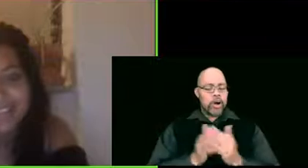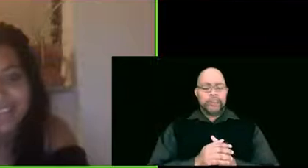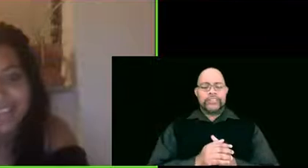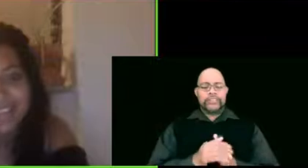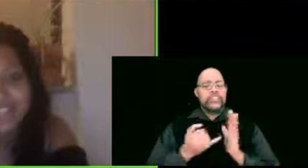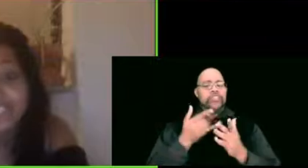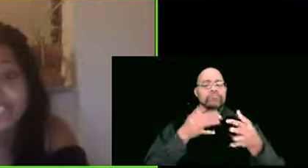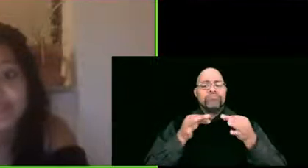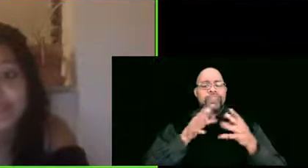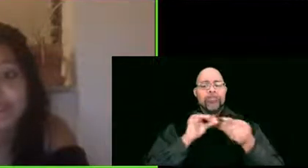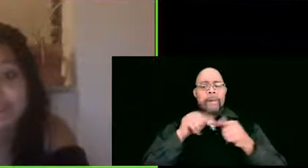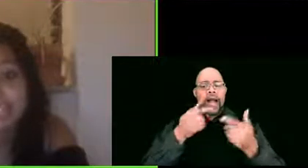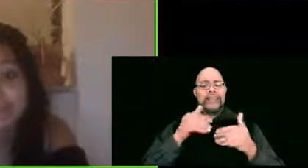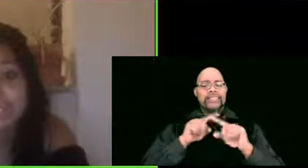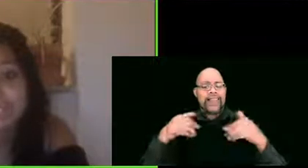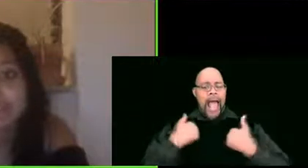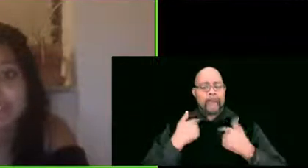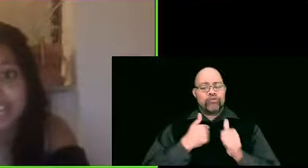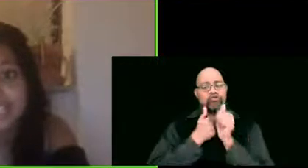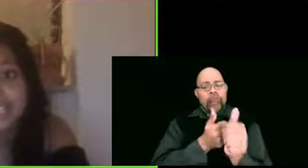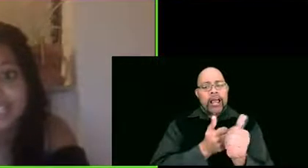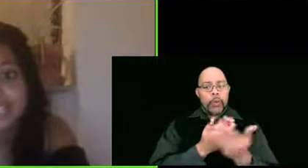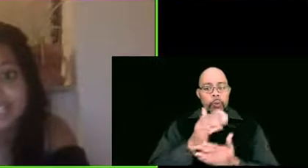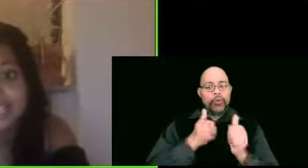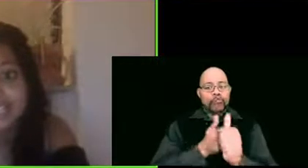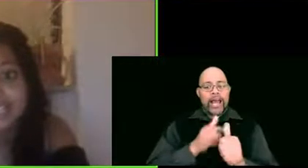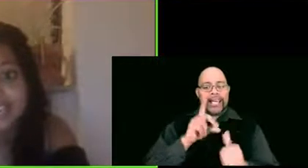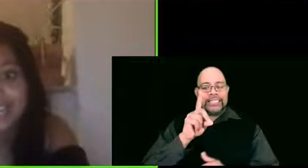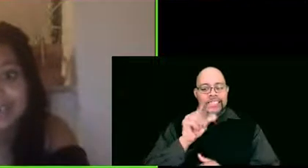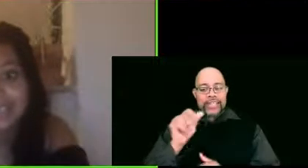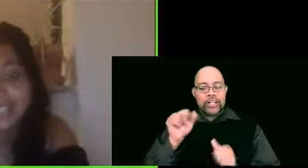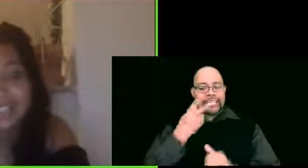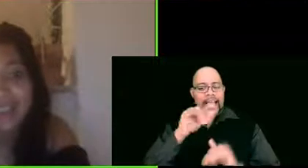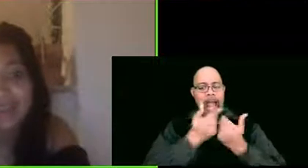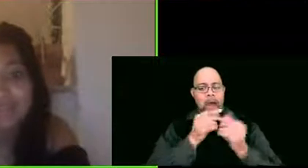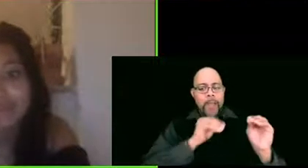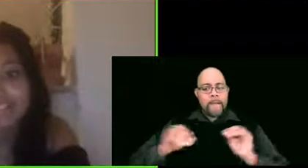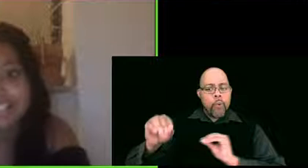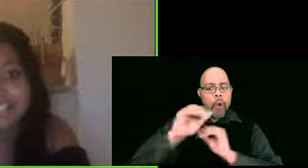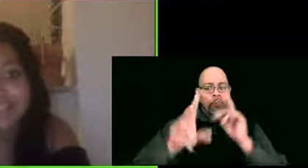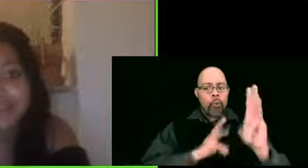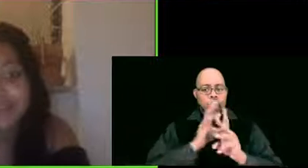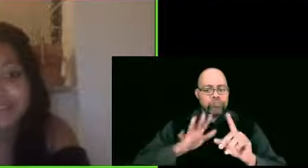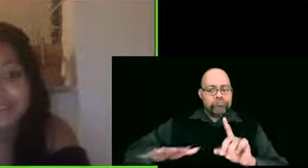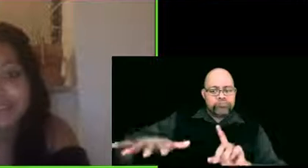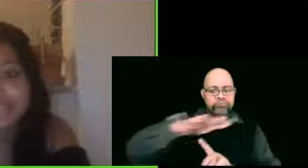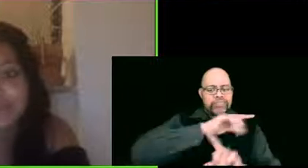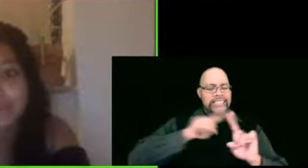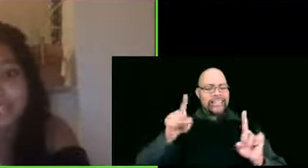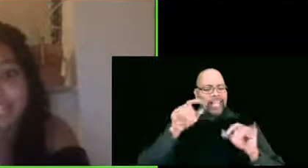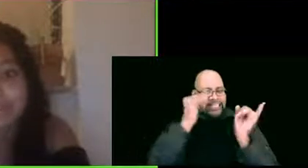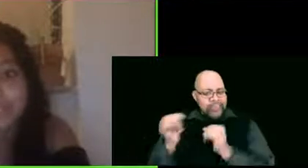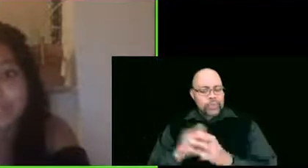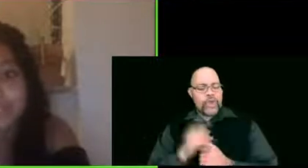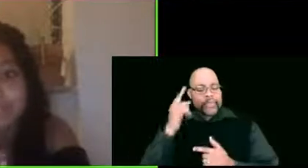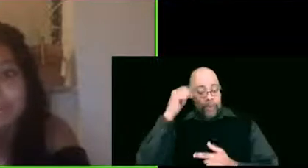fantastic book, and it just tells the stories of species through tracking data. And you can see how they move across the globe and the stories of